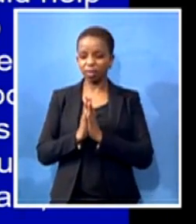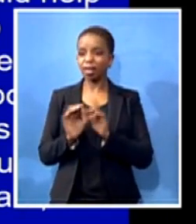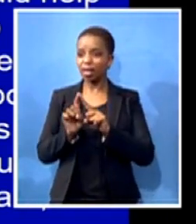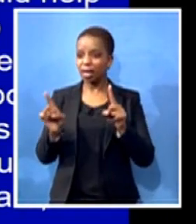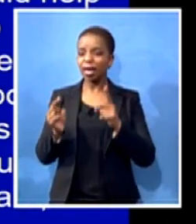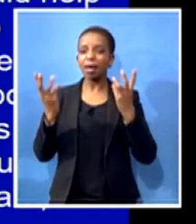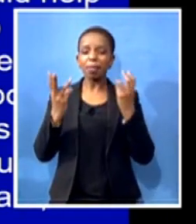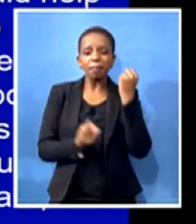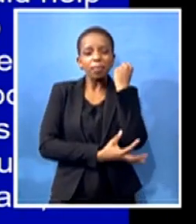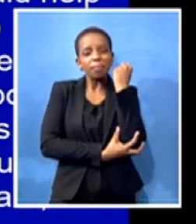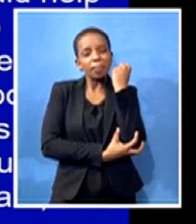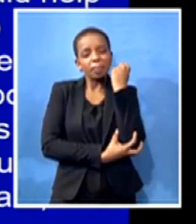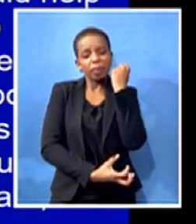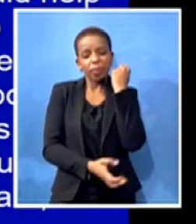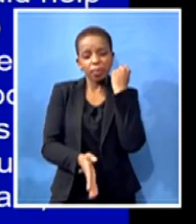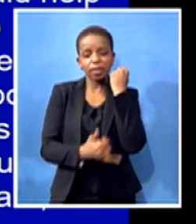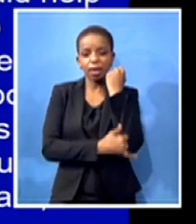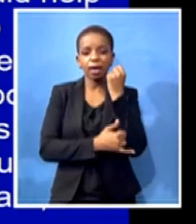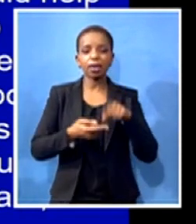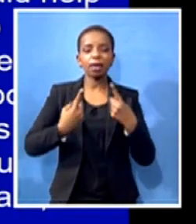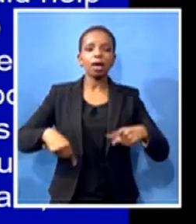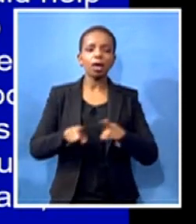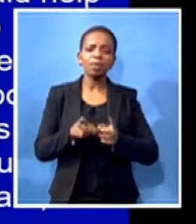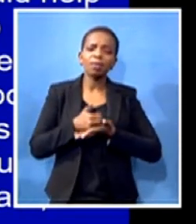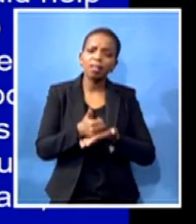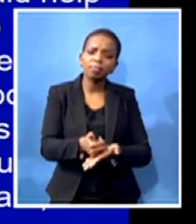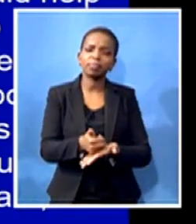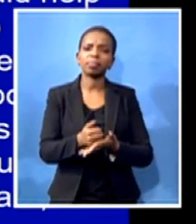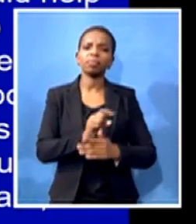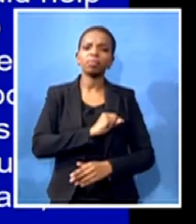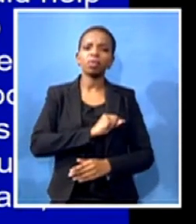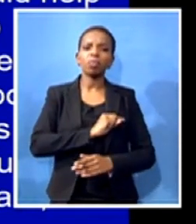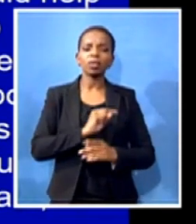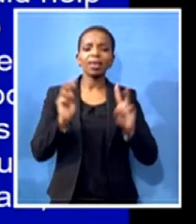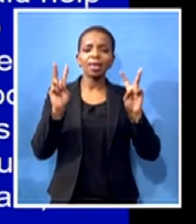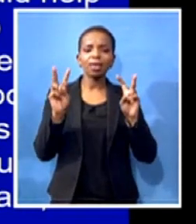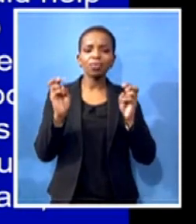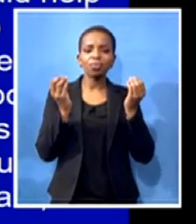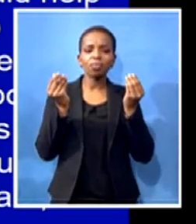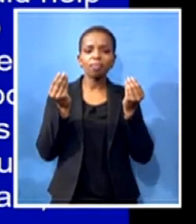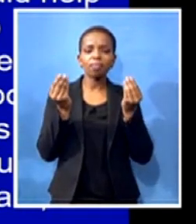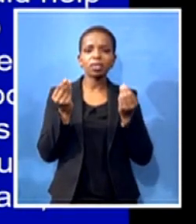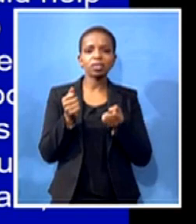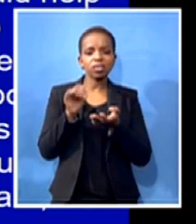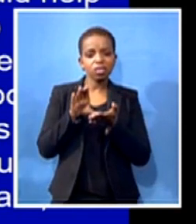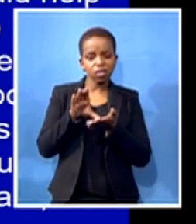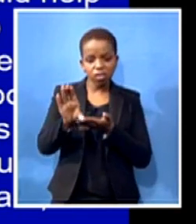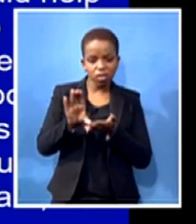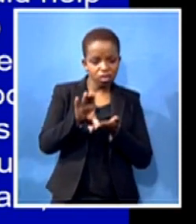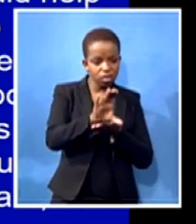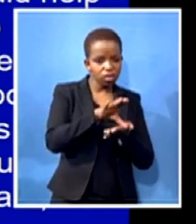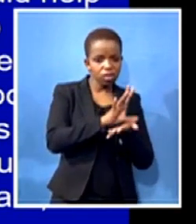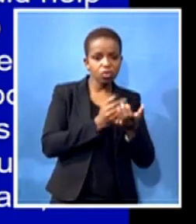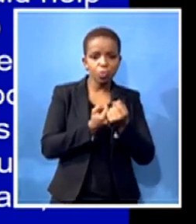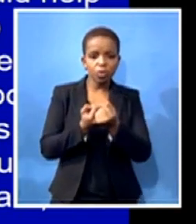because of the issue of financial support. And here you can see a level of desperation. Now